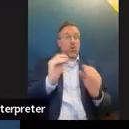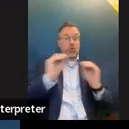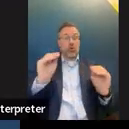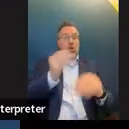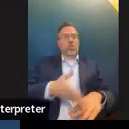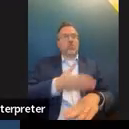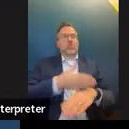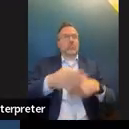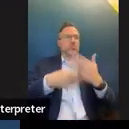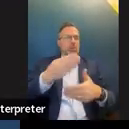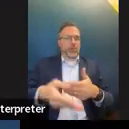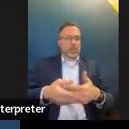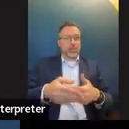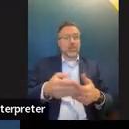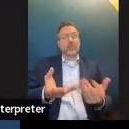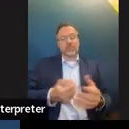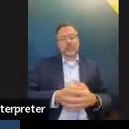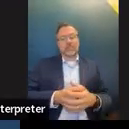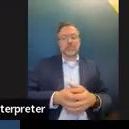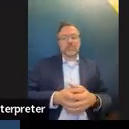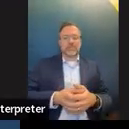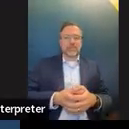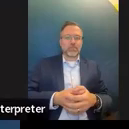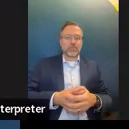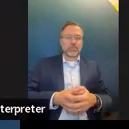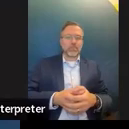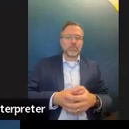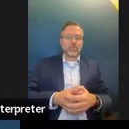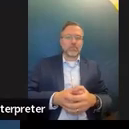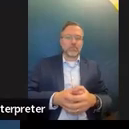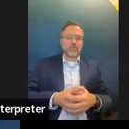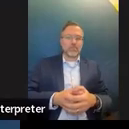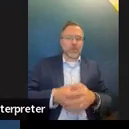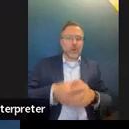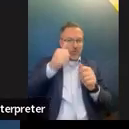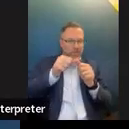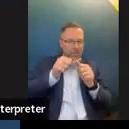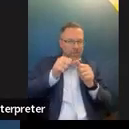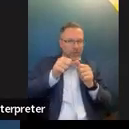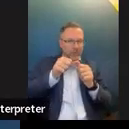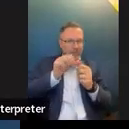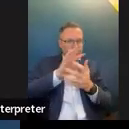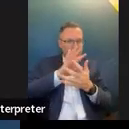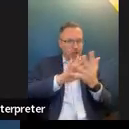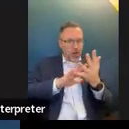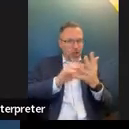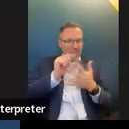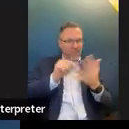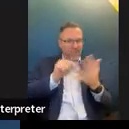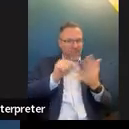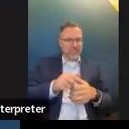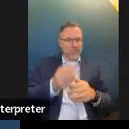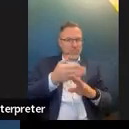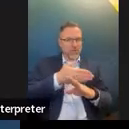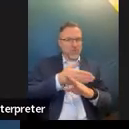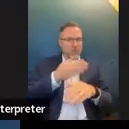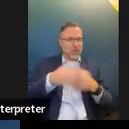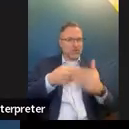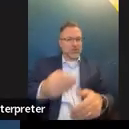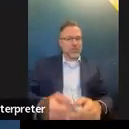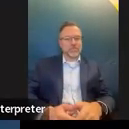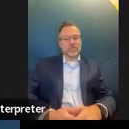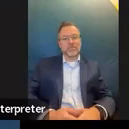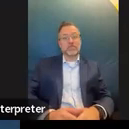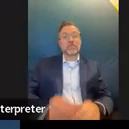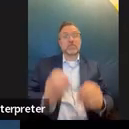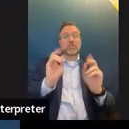they've got into. So keep all of that in the back of your mind as we go through. All right,